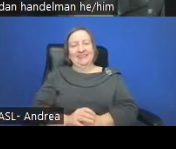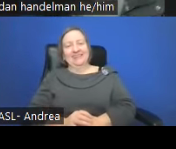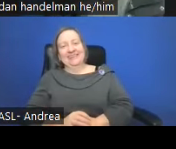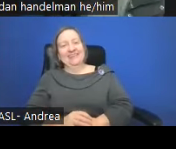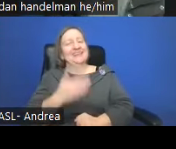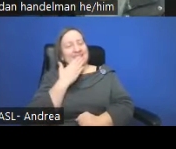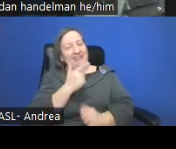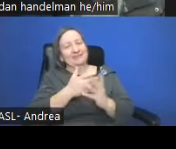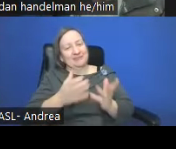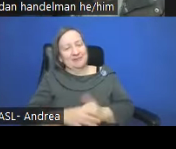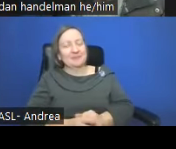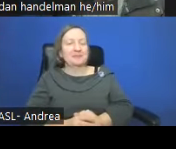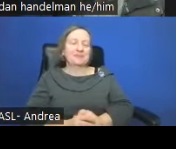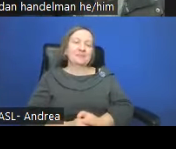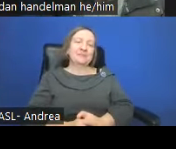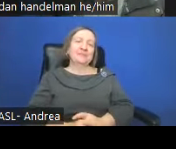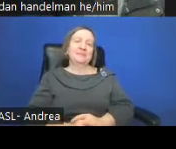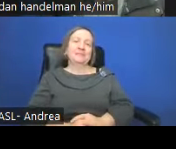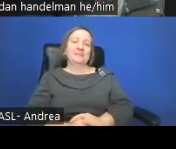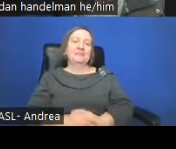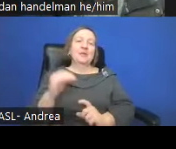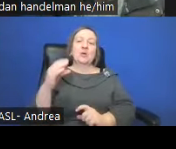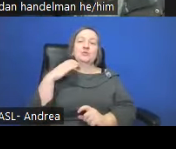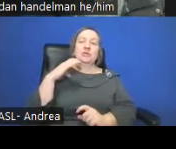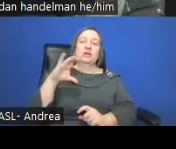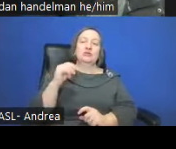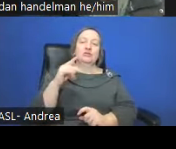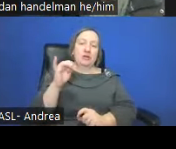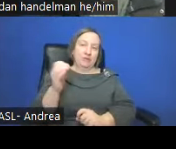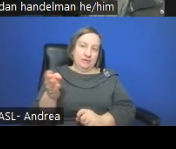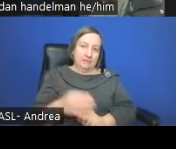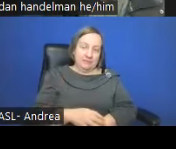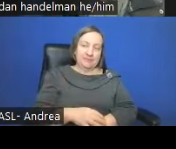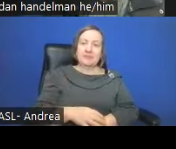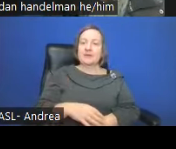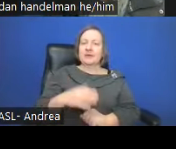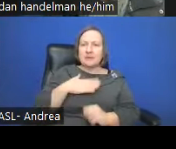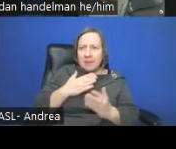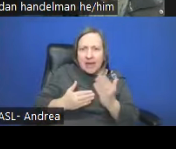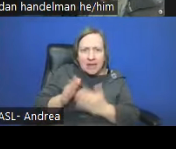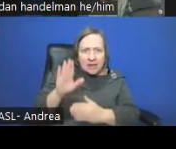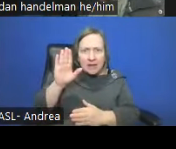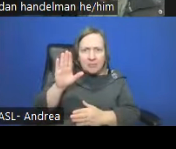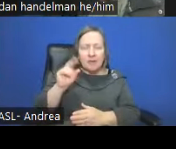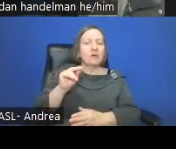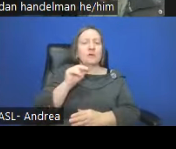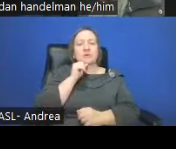Thank you so much. Co-Chair Charlie. Is my hand up? Oh, no, it's